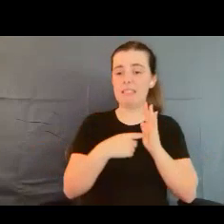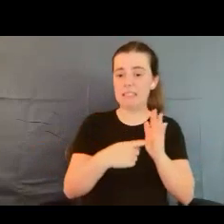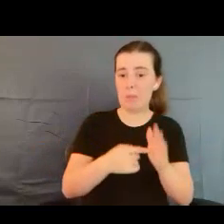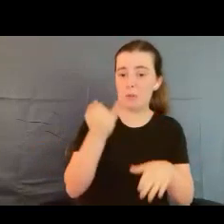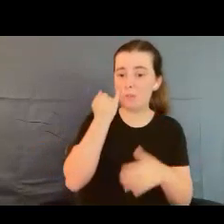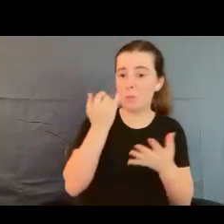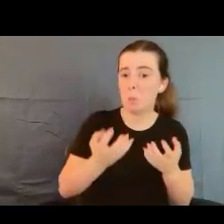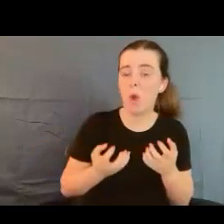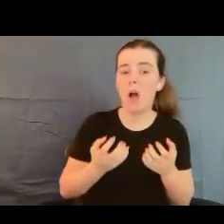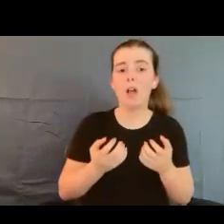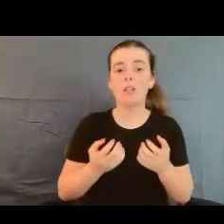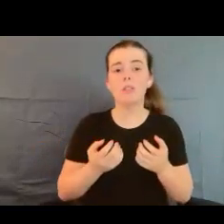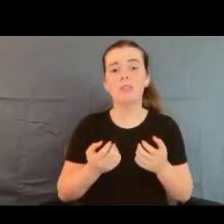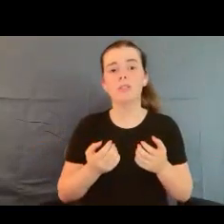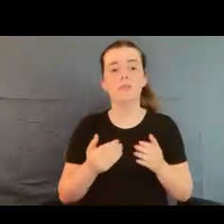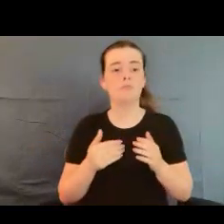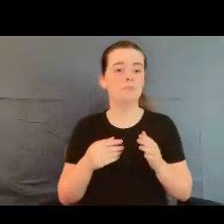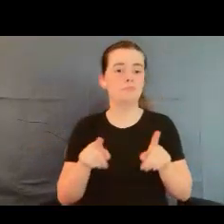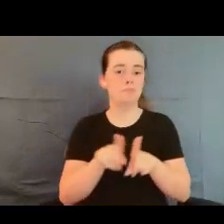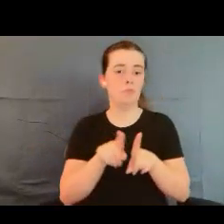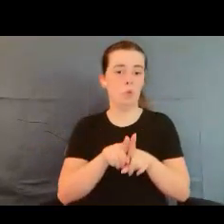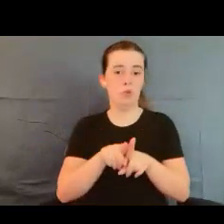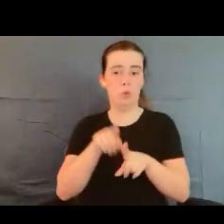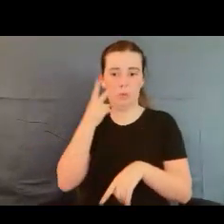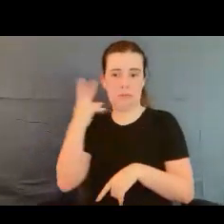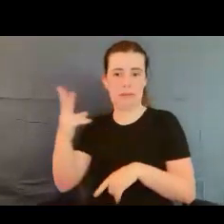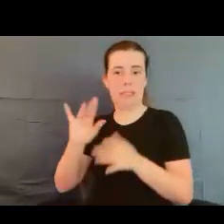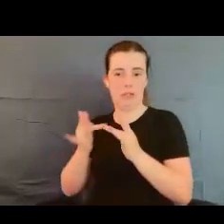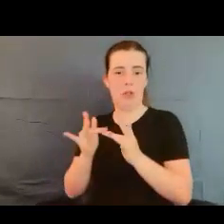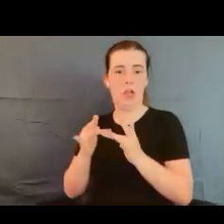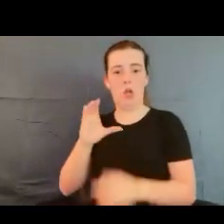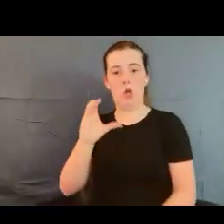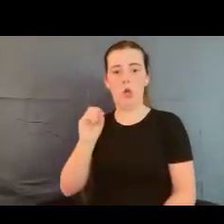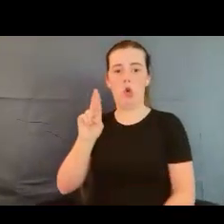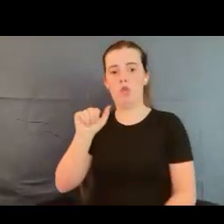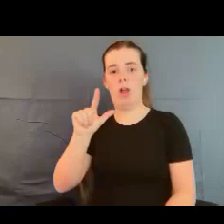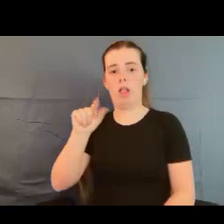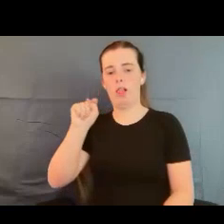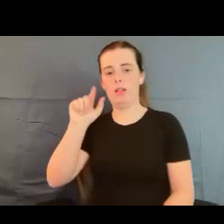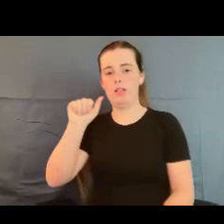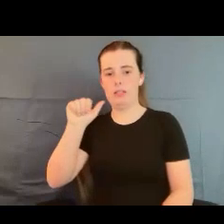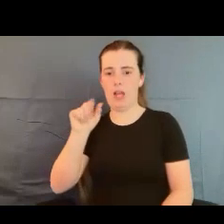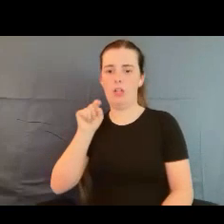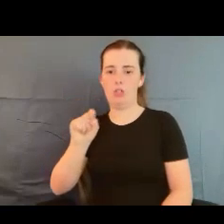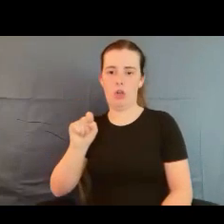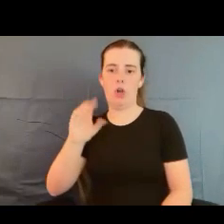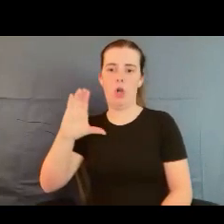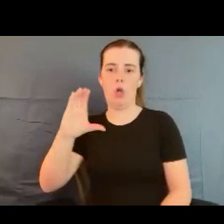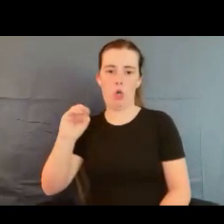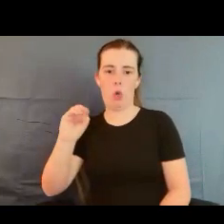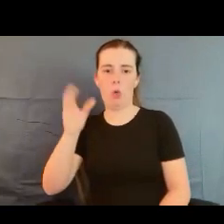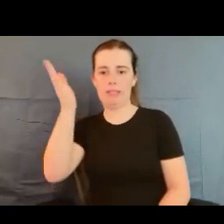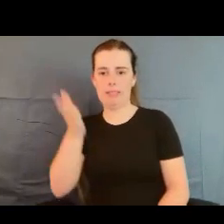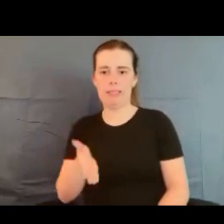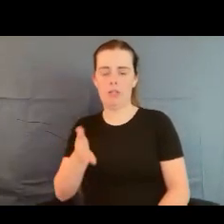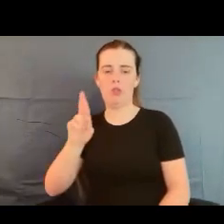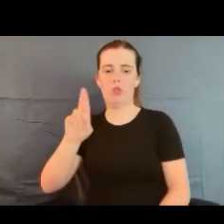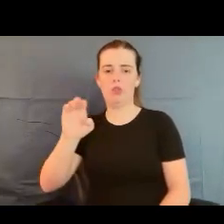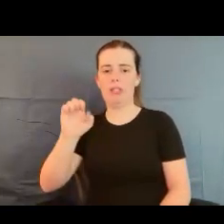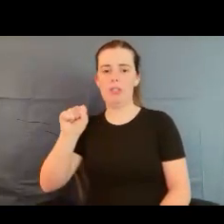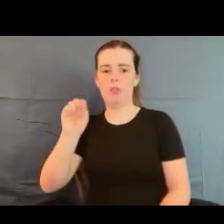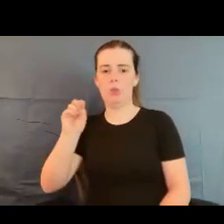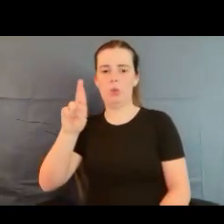at Peralta.co/resources. There's a race planning sheet there. This is just to give you a sense of, this